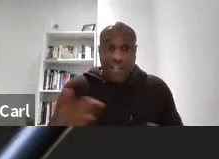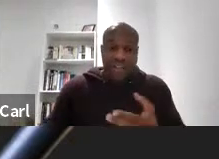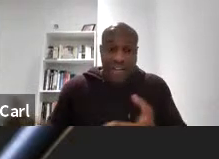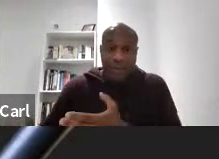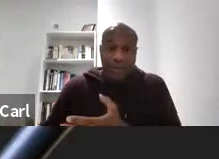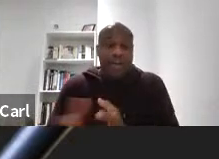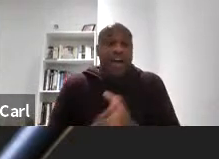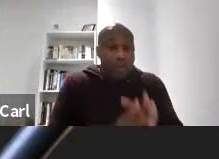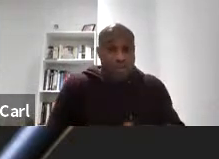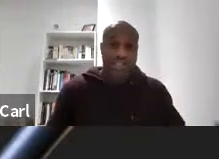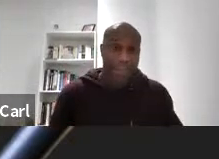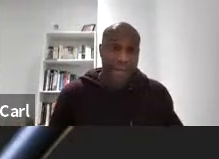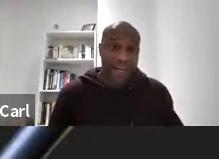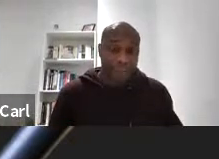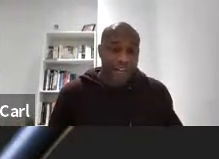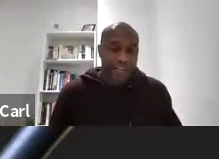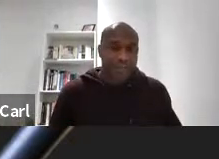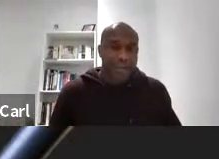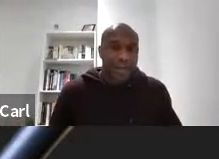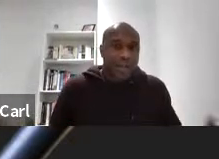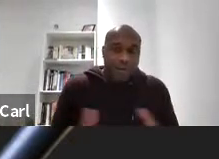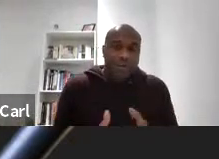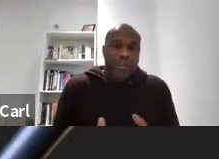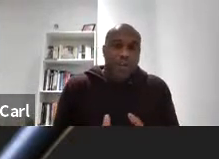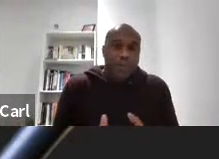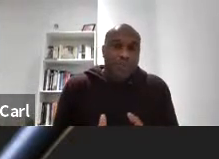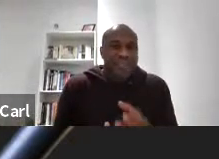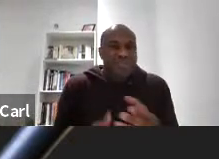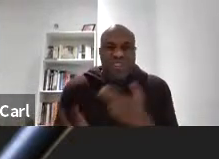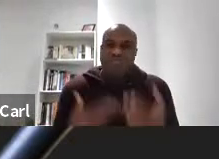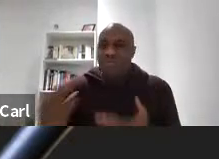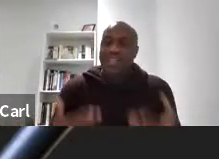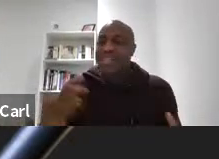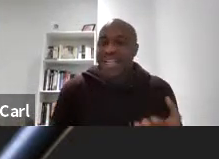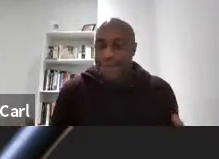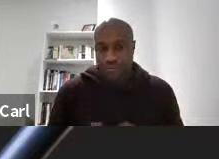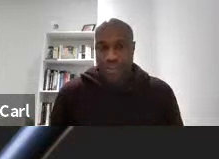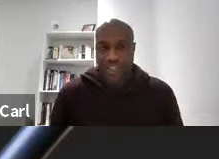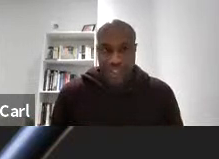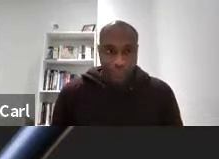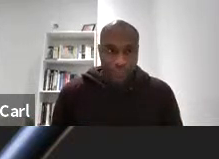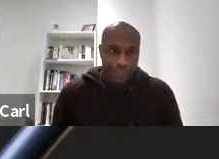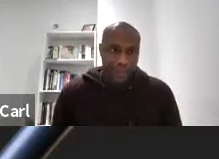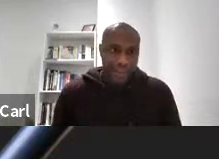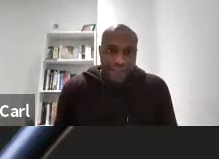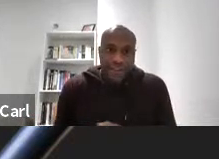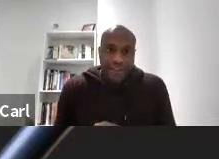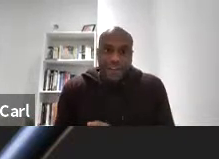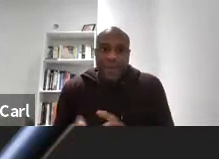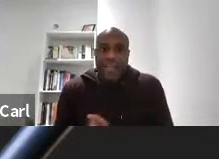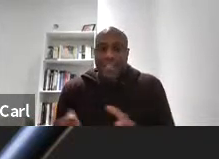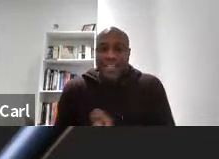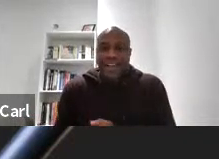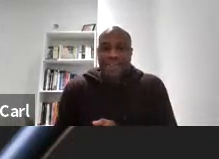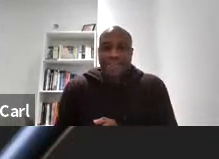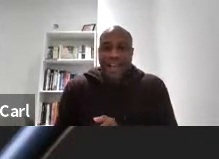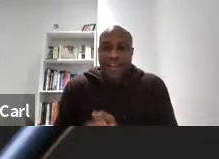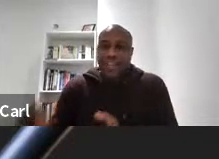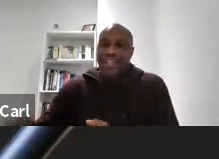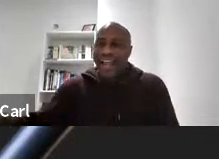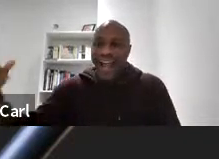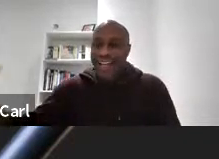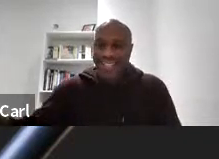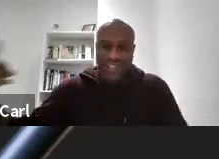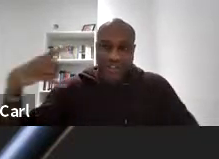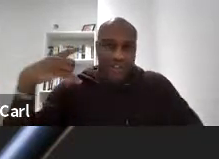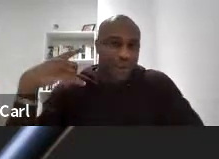of cellular network across the planet. So long and short, there was no real need for Iridium, all right? There are very few places left that